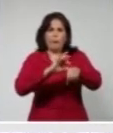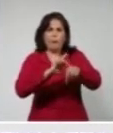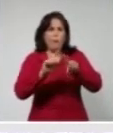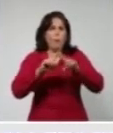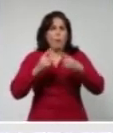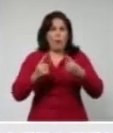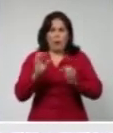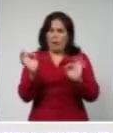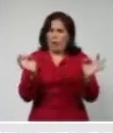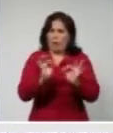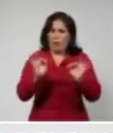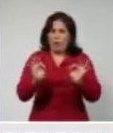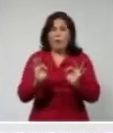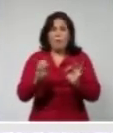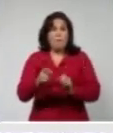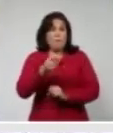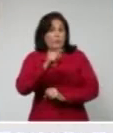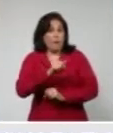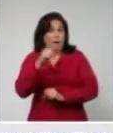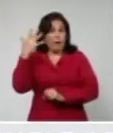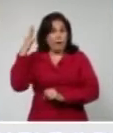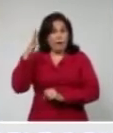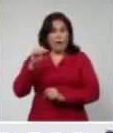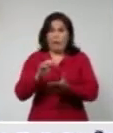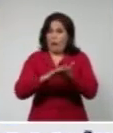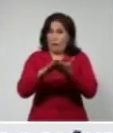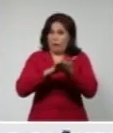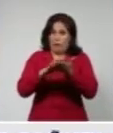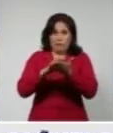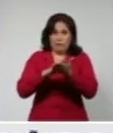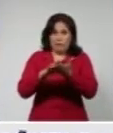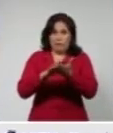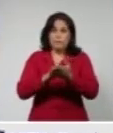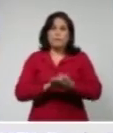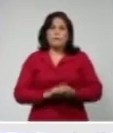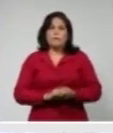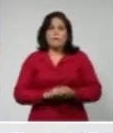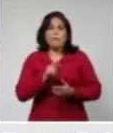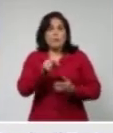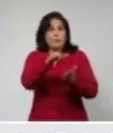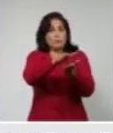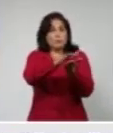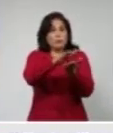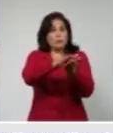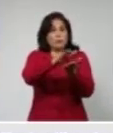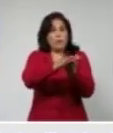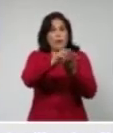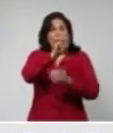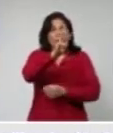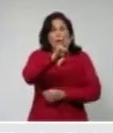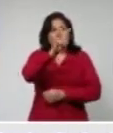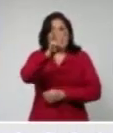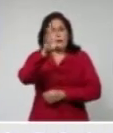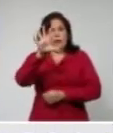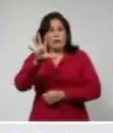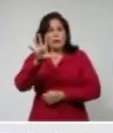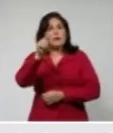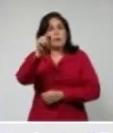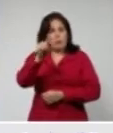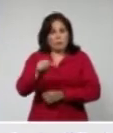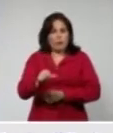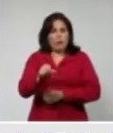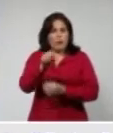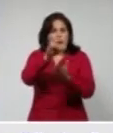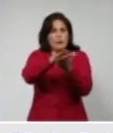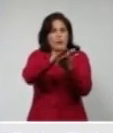of infection linked to 7 is still yet to be determined. Yesterday, none